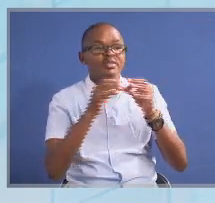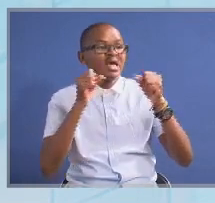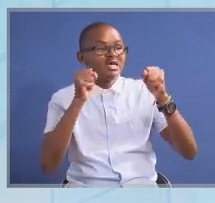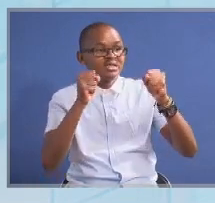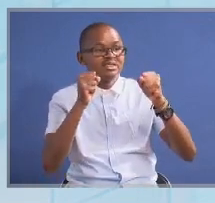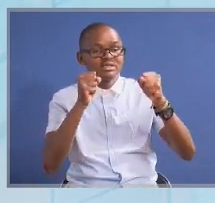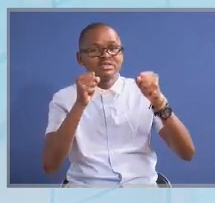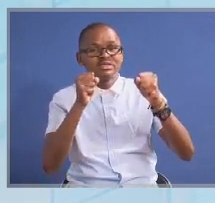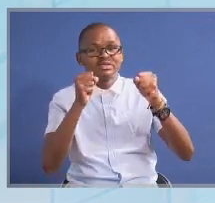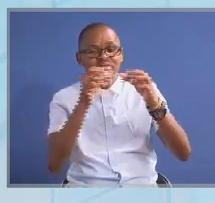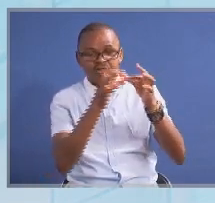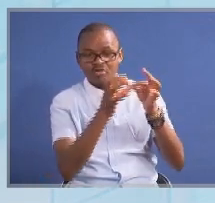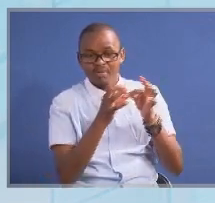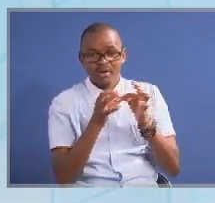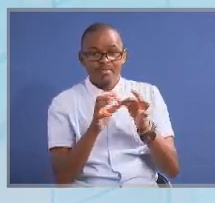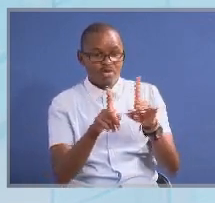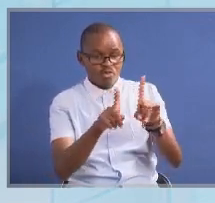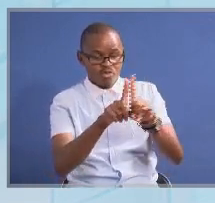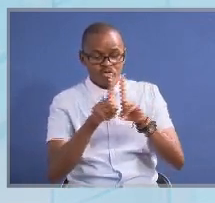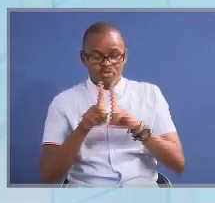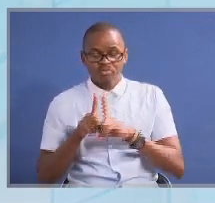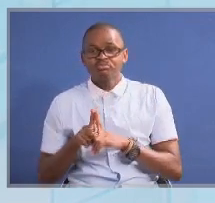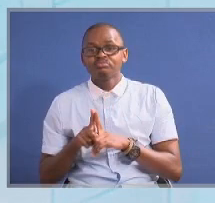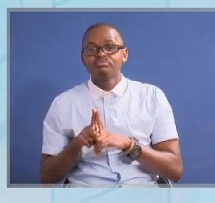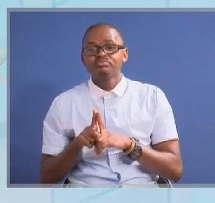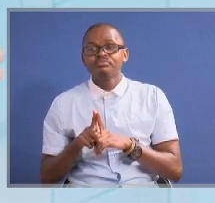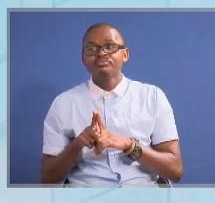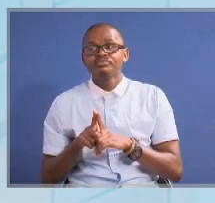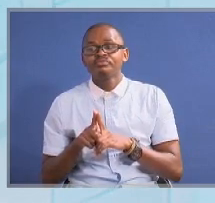strengthen the cooperation, and also,